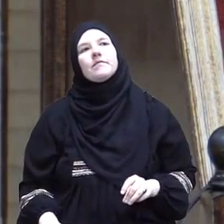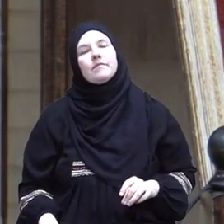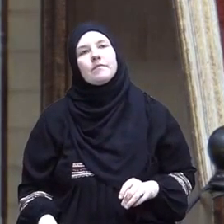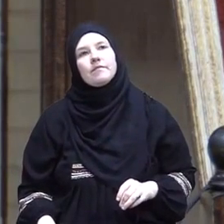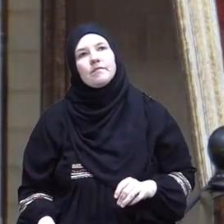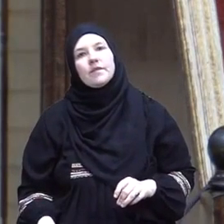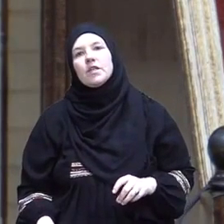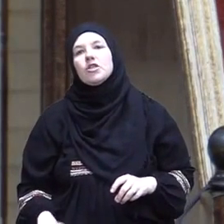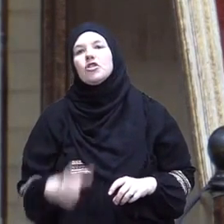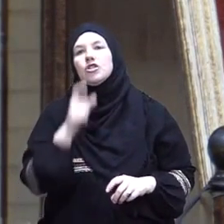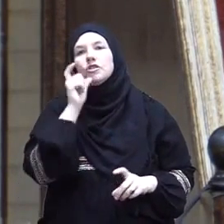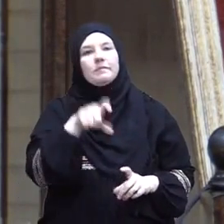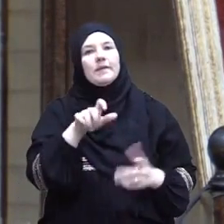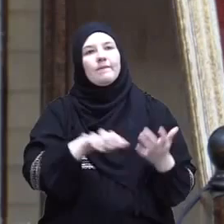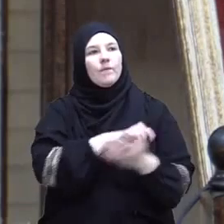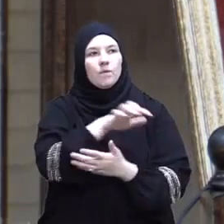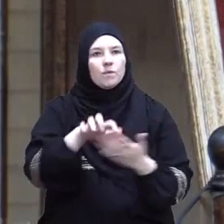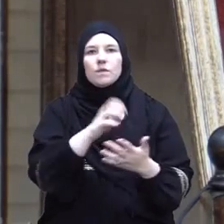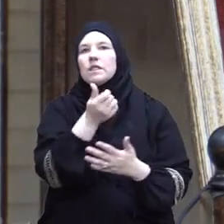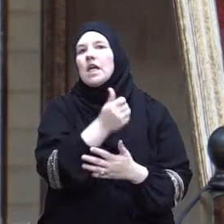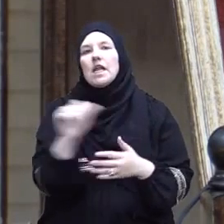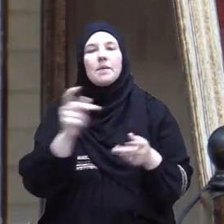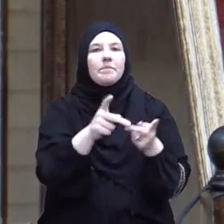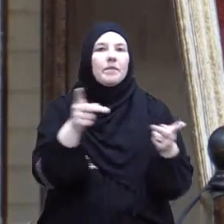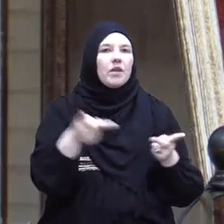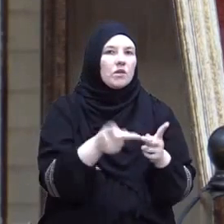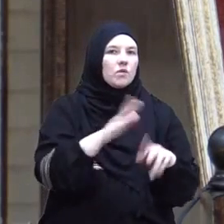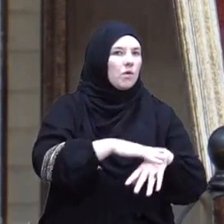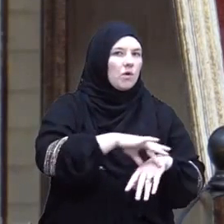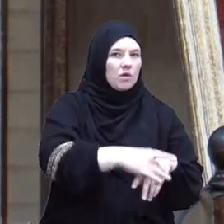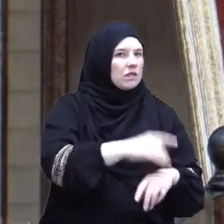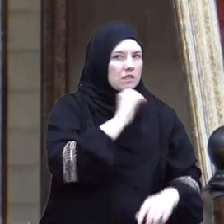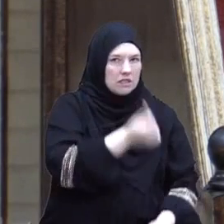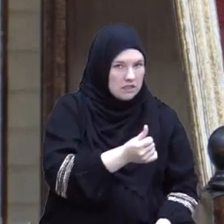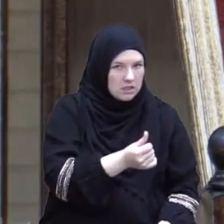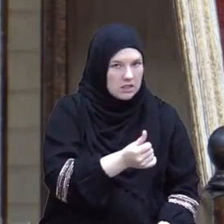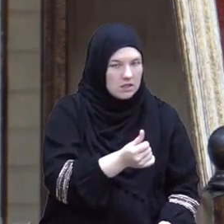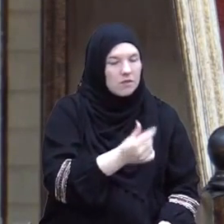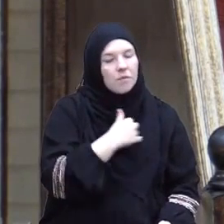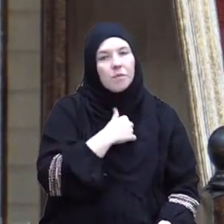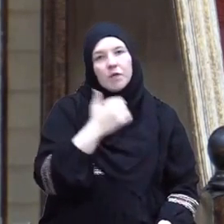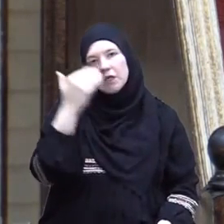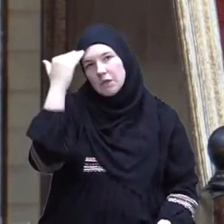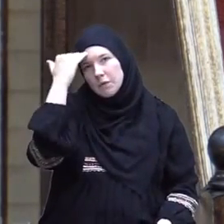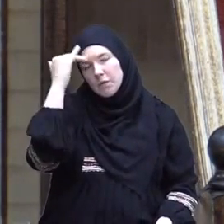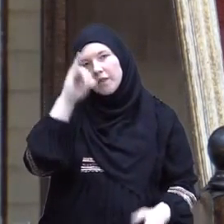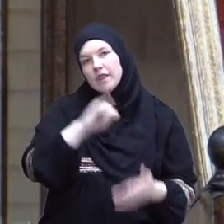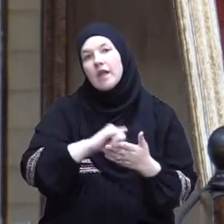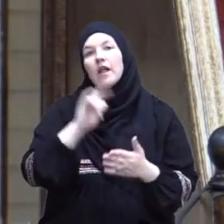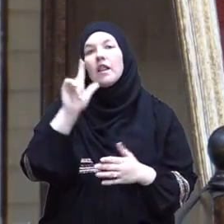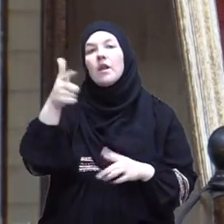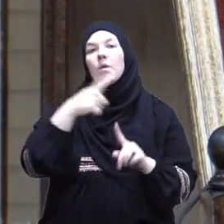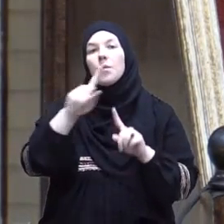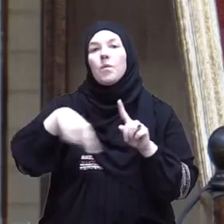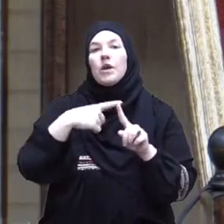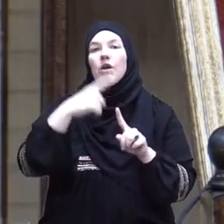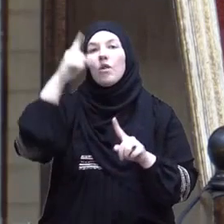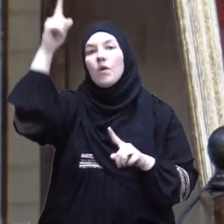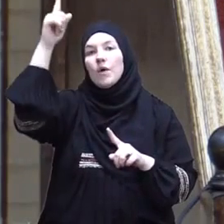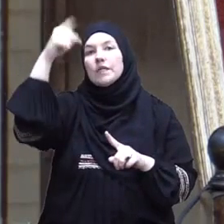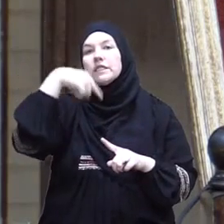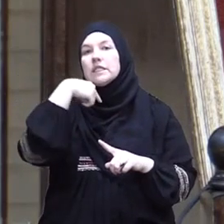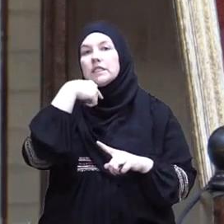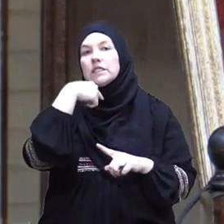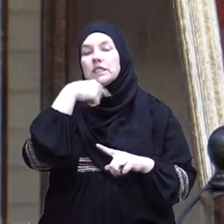be construed to be any place on earth. We will notice later on when Allah sends Adam